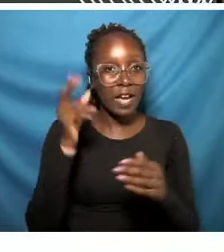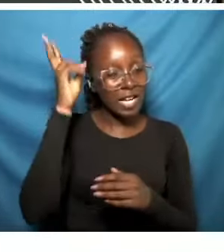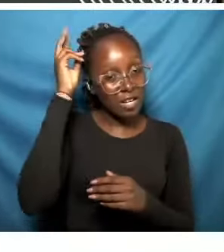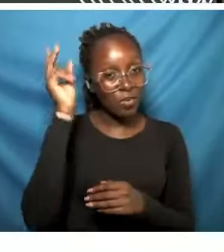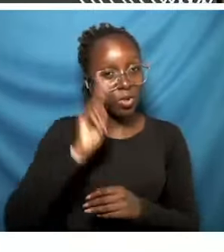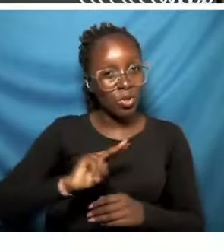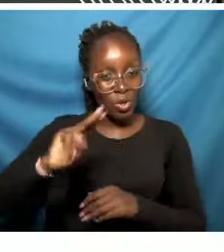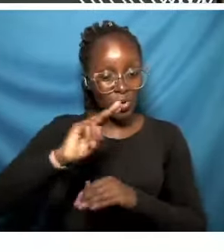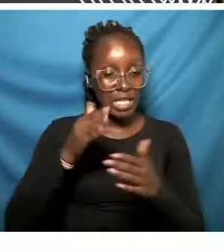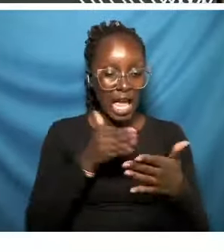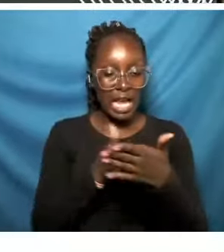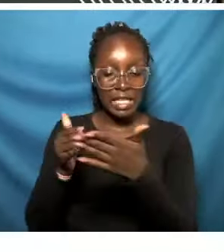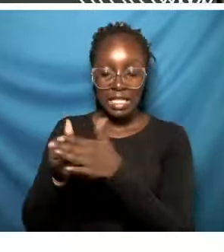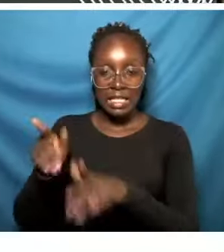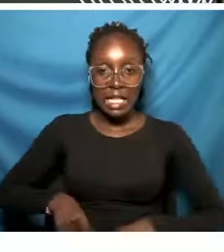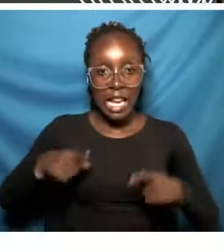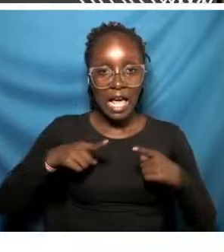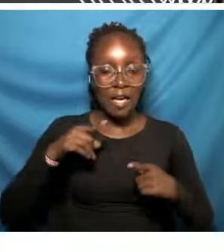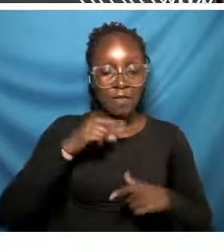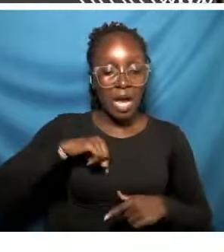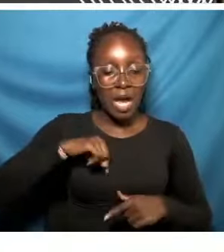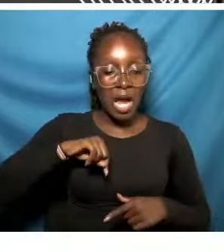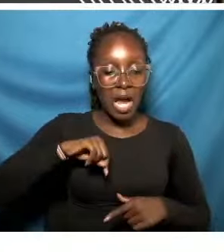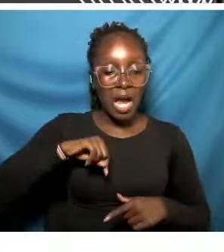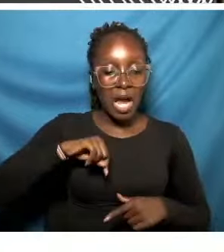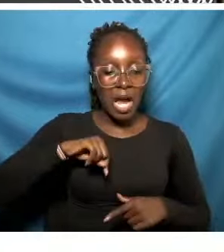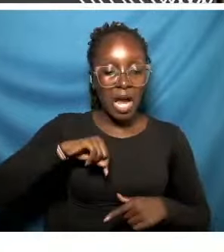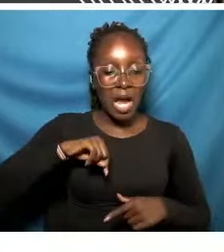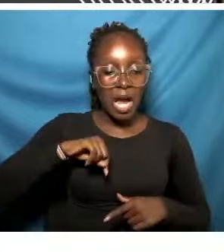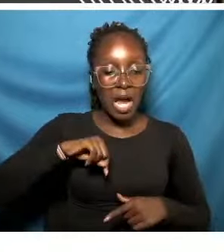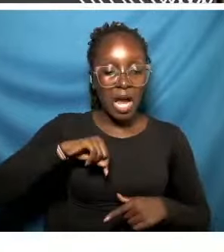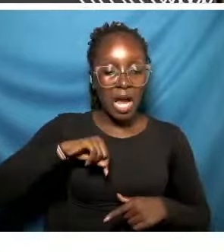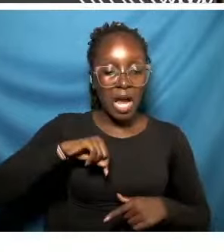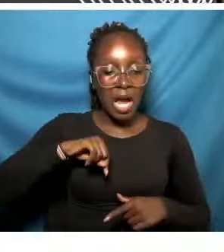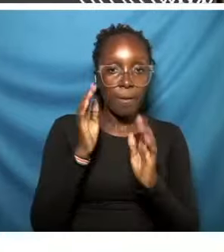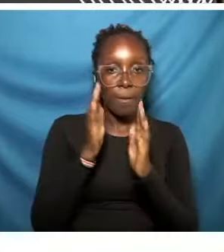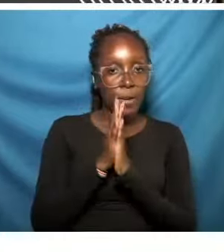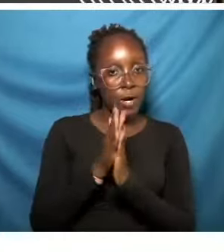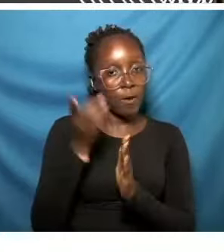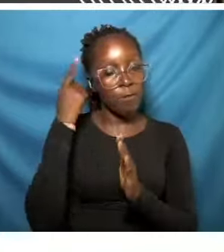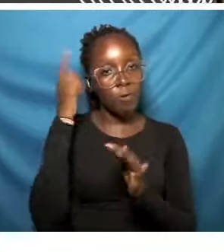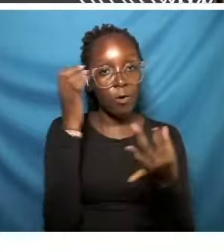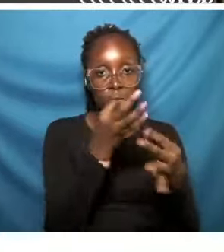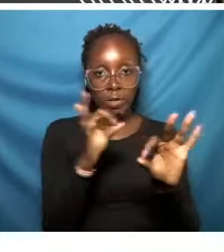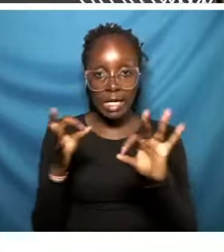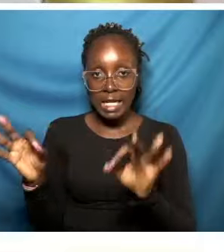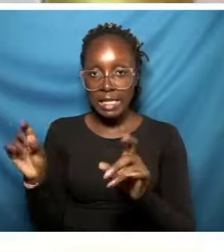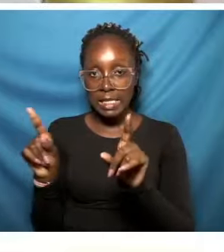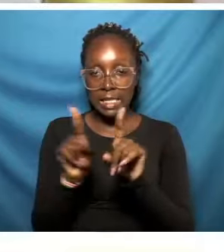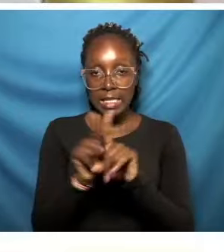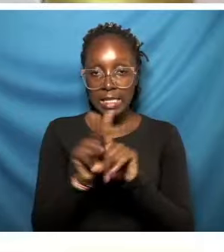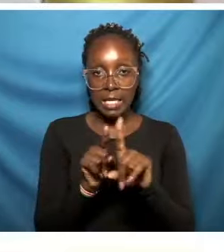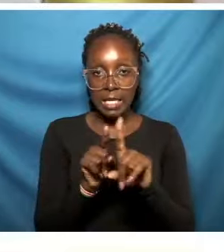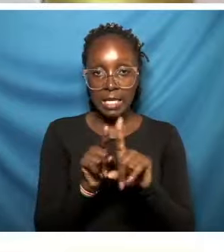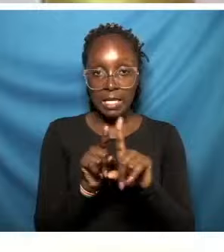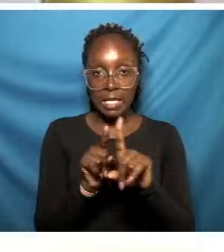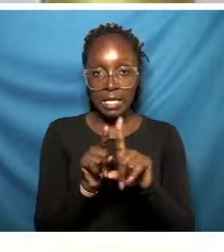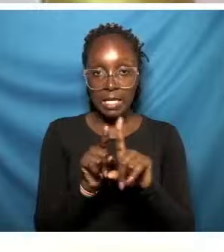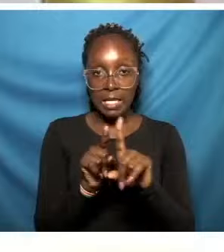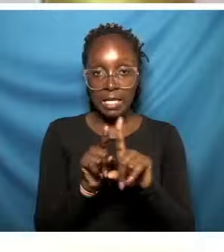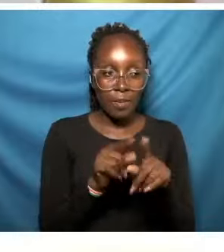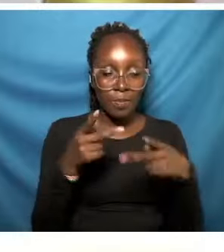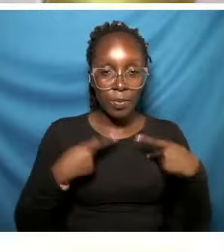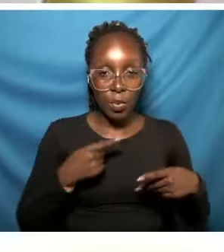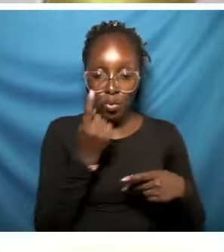We pray for release, and we pray for victory over everyone who may have been put under the hands of the